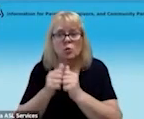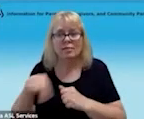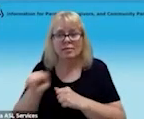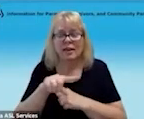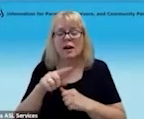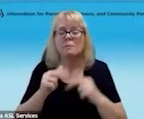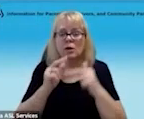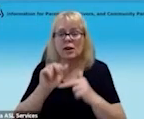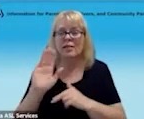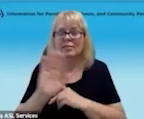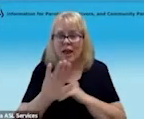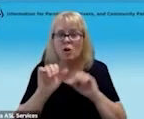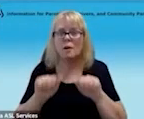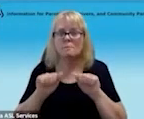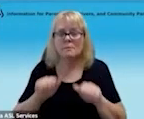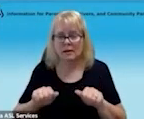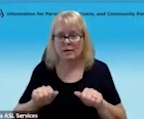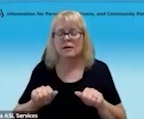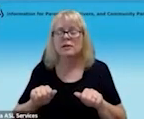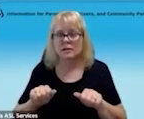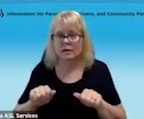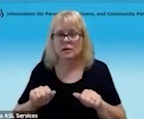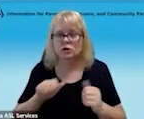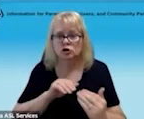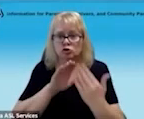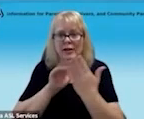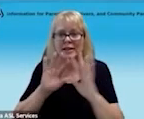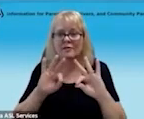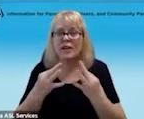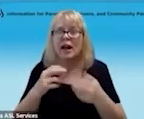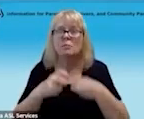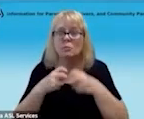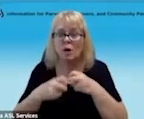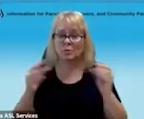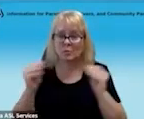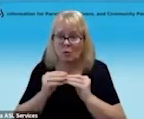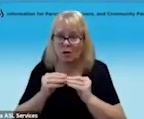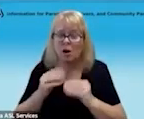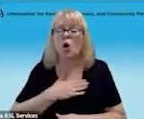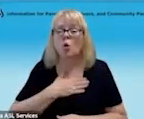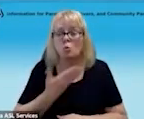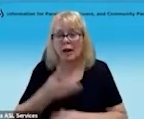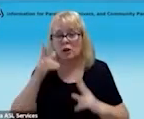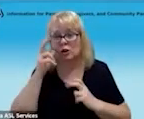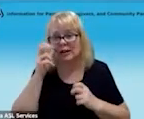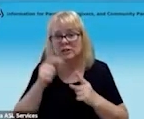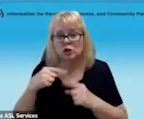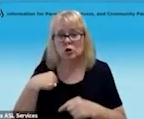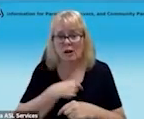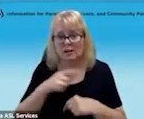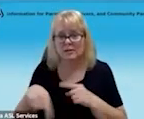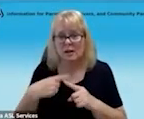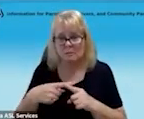health first aid and helping to build mental health ministries in the churches. So because we had formed a relationship with them in